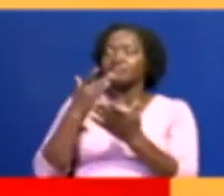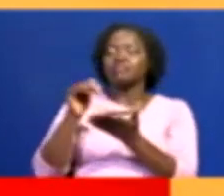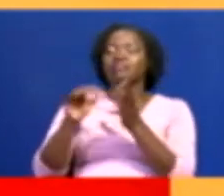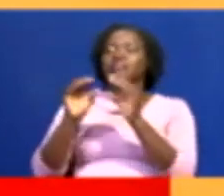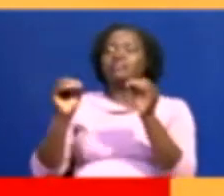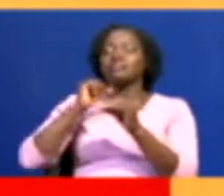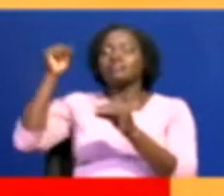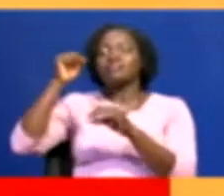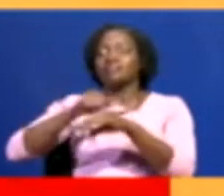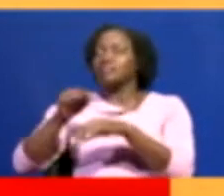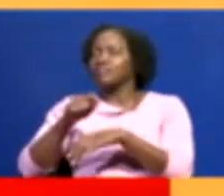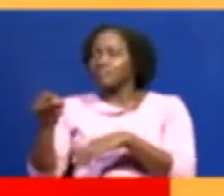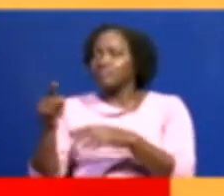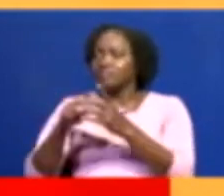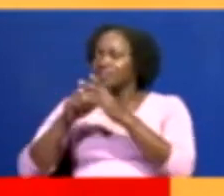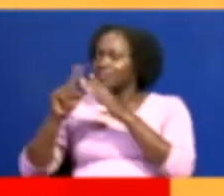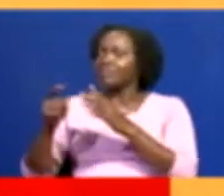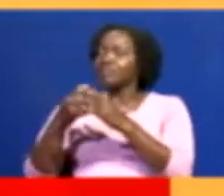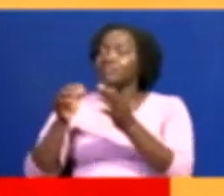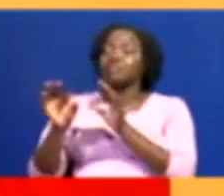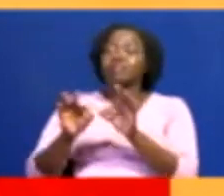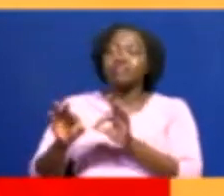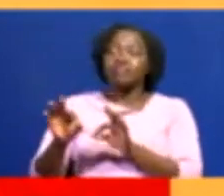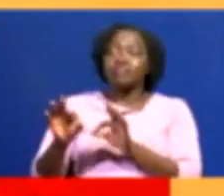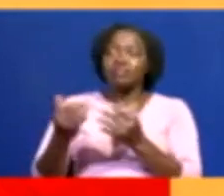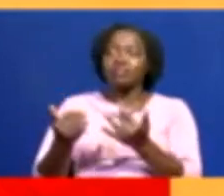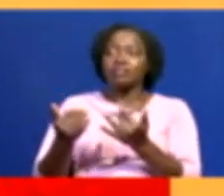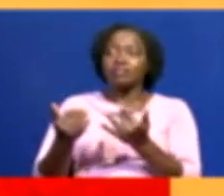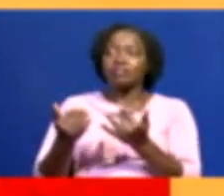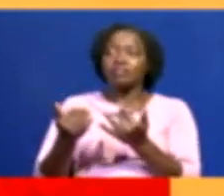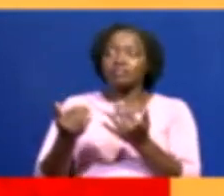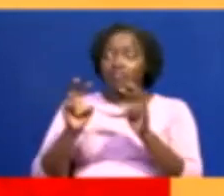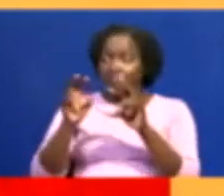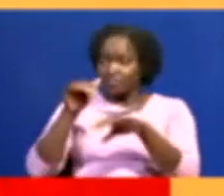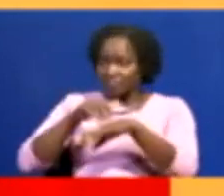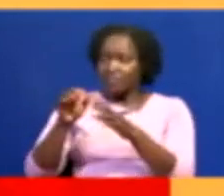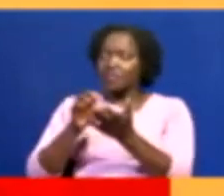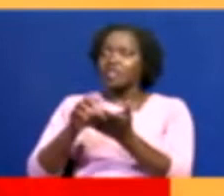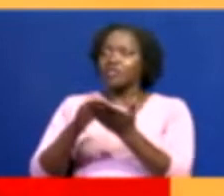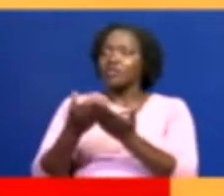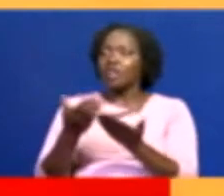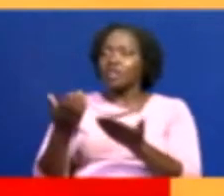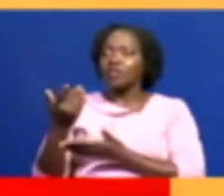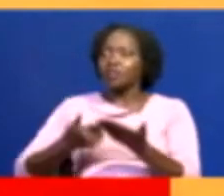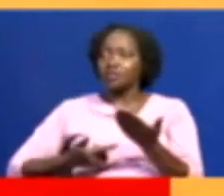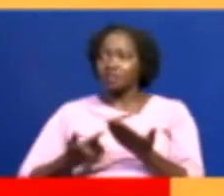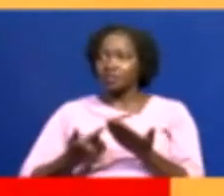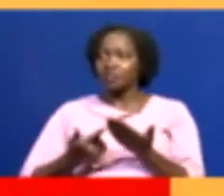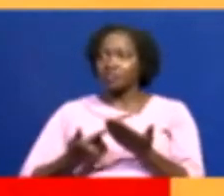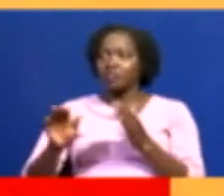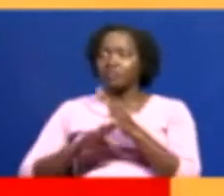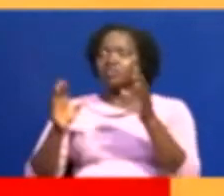for our politics at that time, we run away from the explanation. Mm-hmm. And now, Abdiaziz, we are staring at a situation where what the